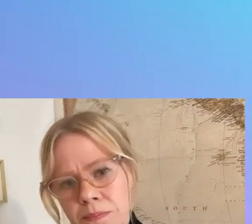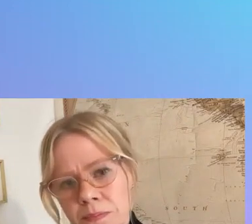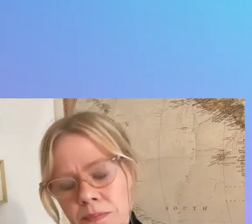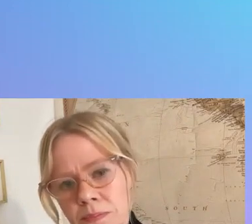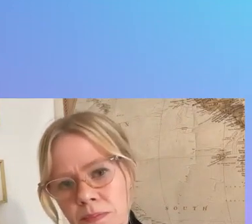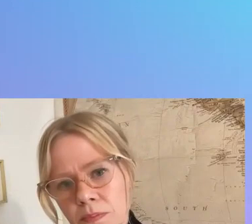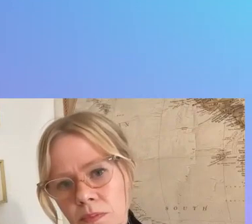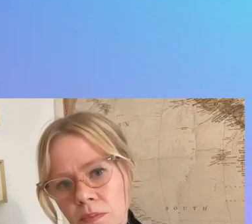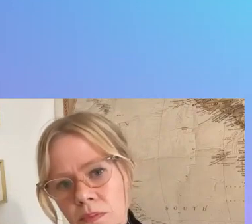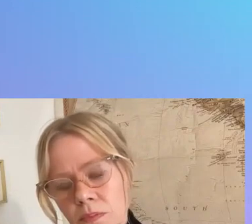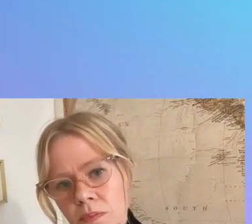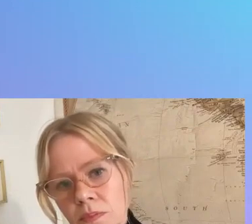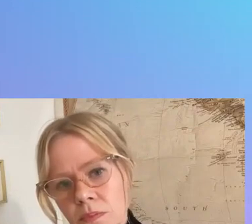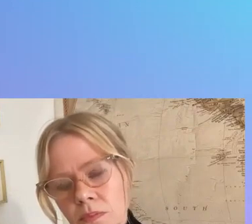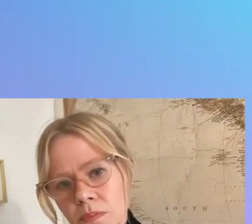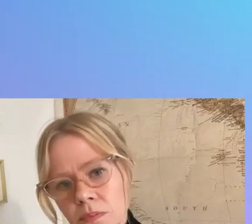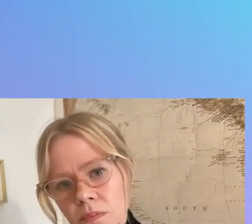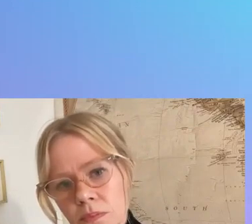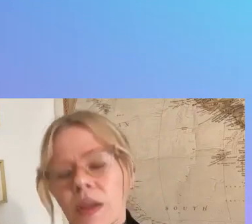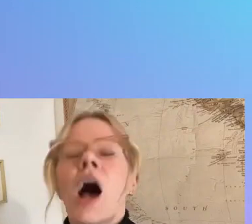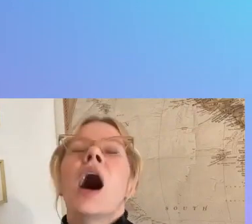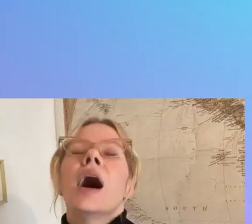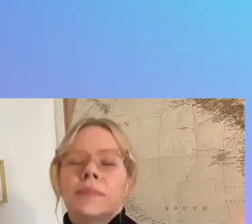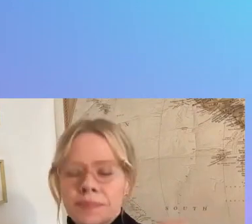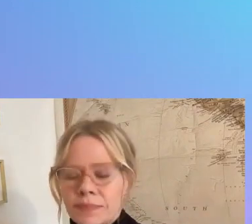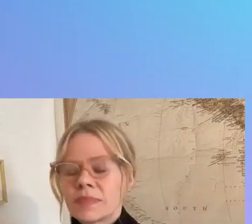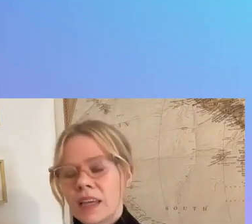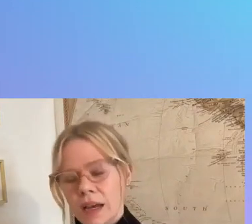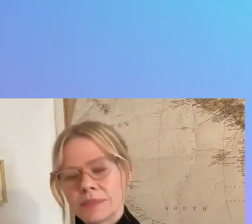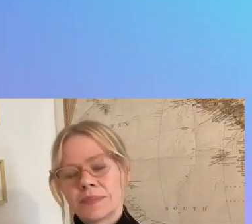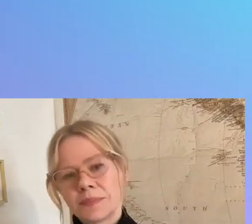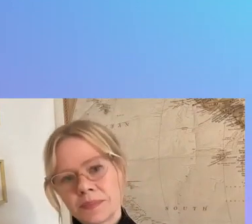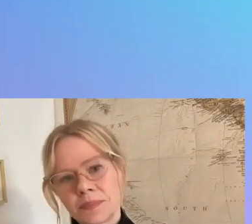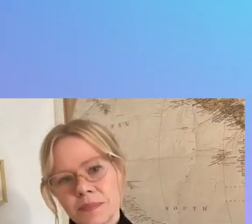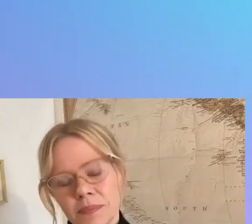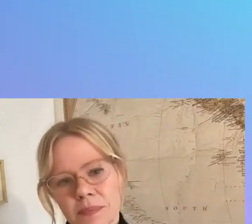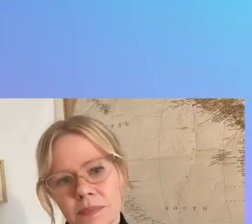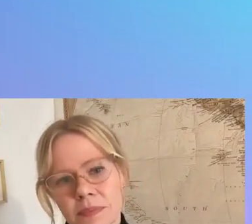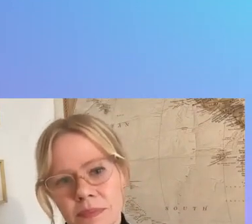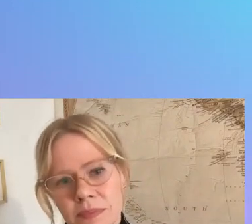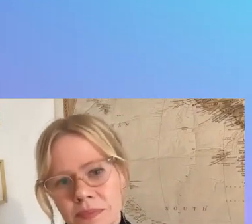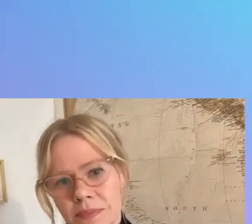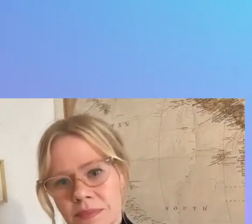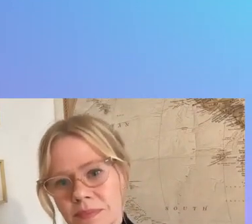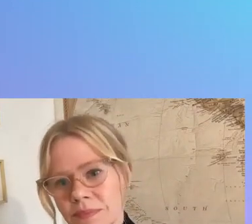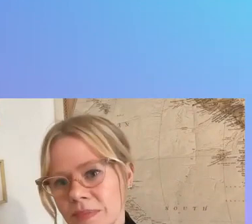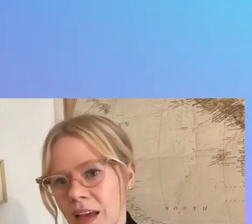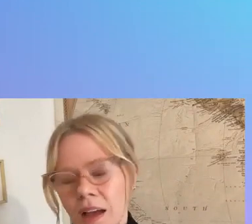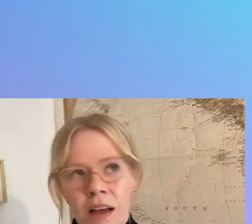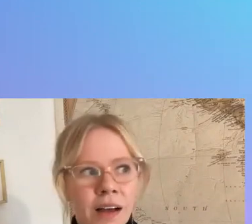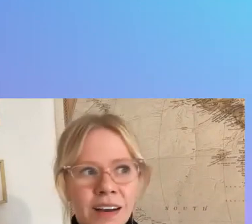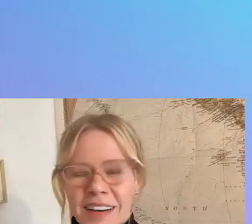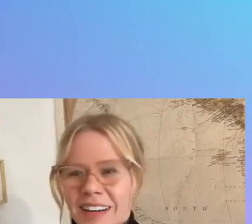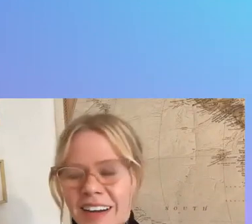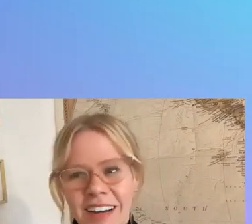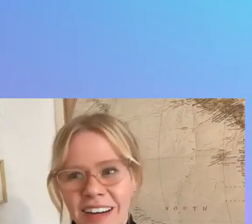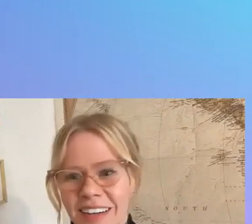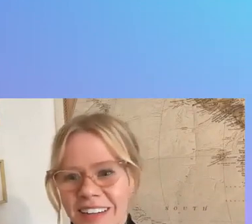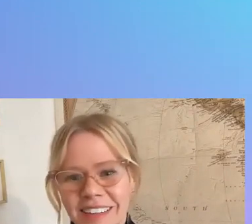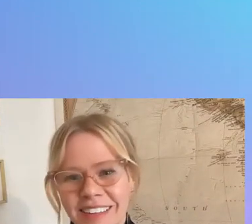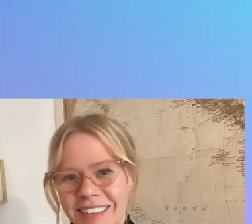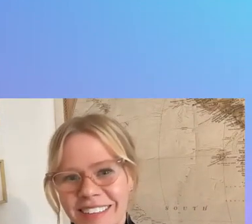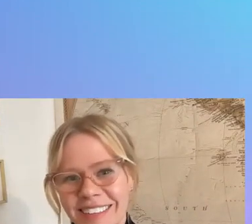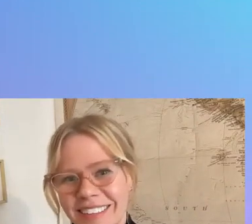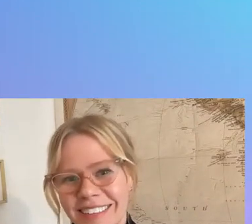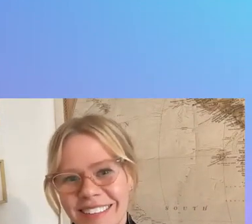just you talk about some of this technology that different places have. How mainstream do you see that becoming? I